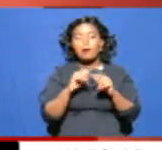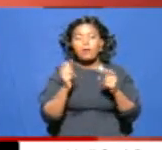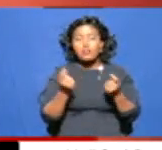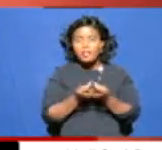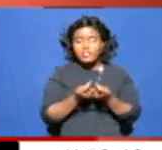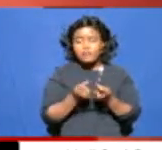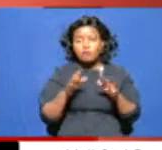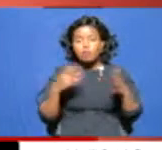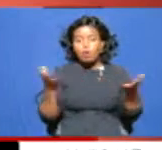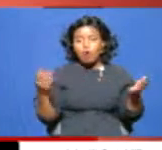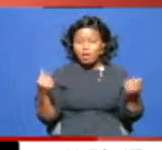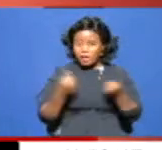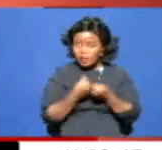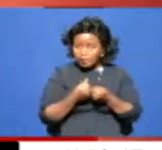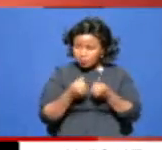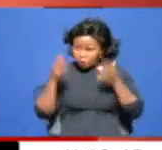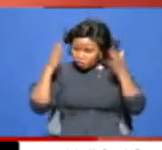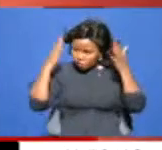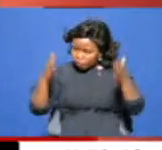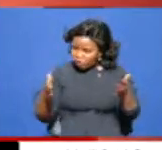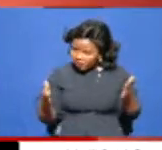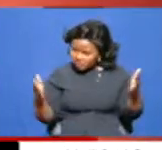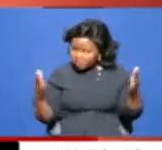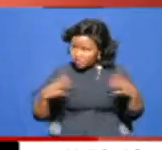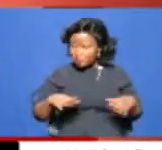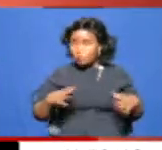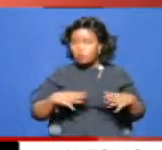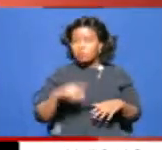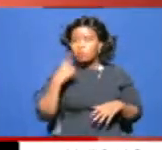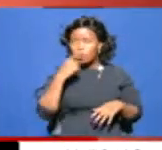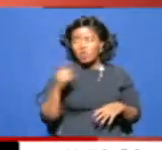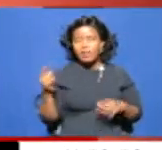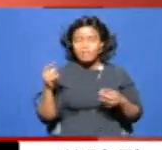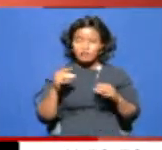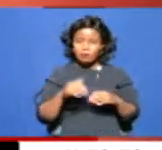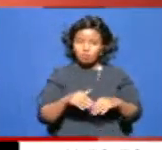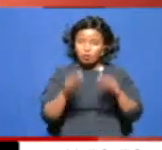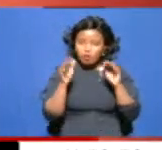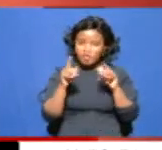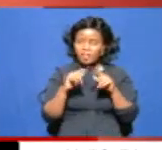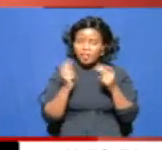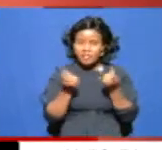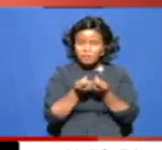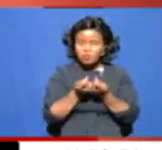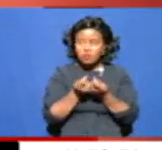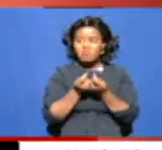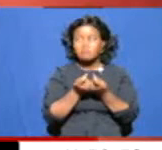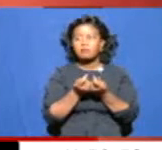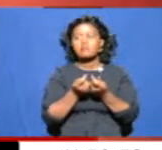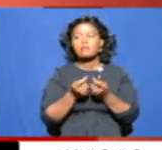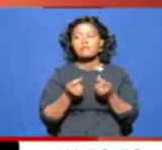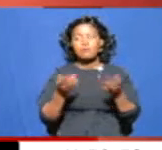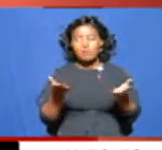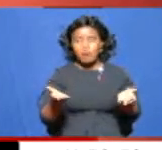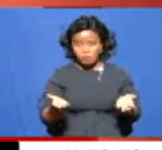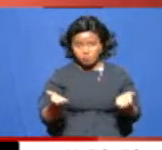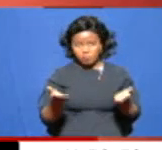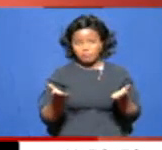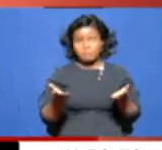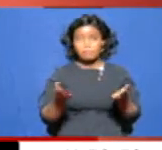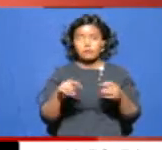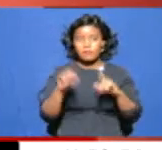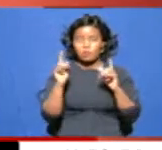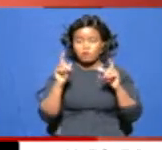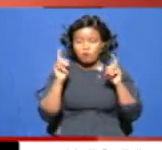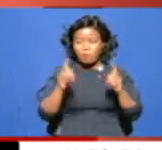I'll rely on a set of fans who are really religiously following these teams, and that's not how it should be. Mm-hmm. So they should market